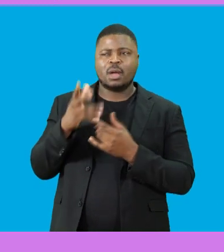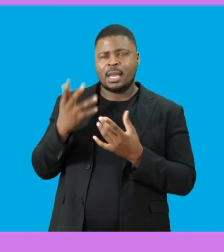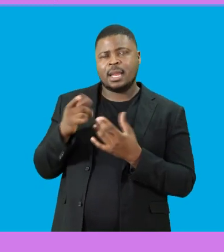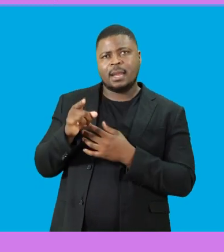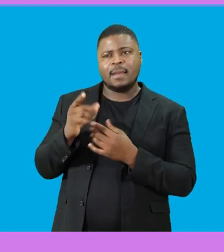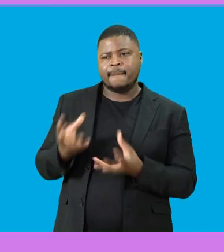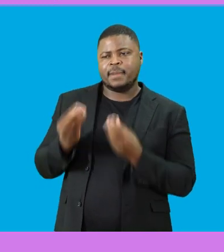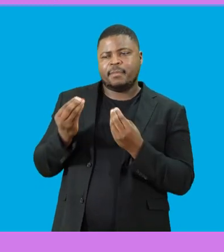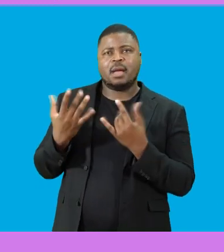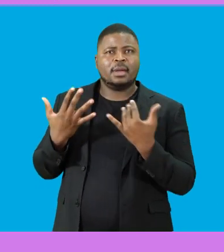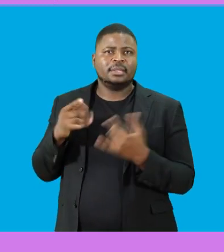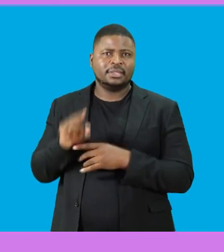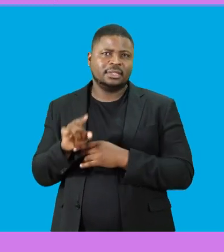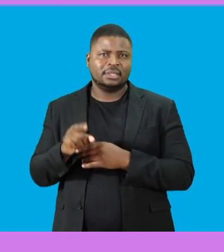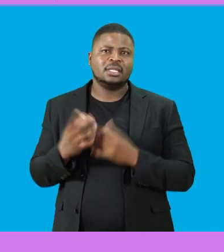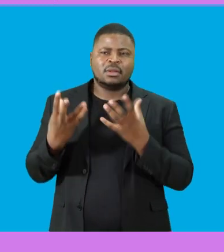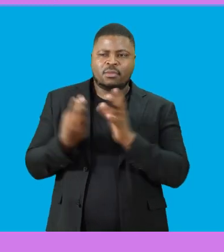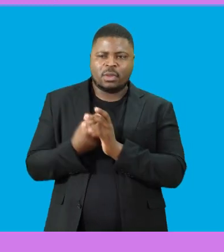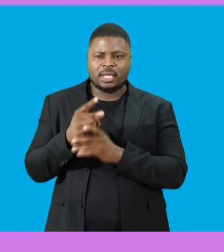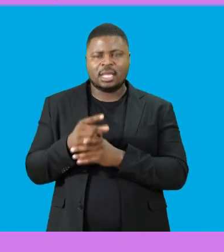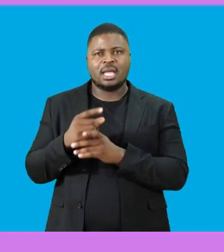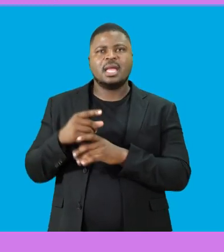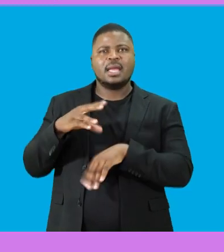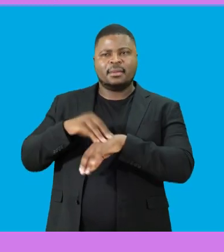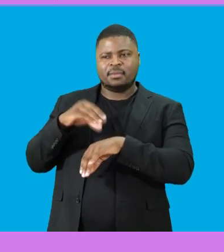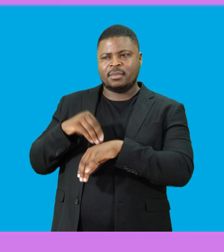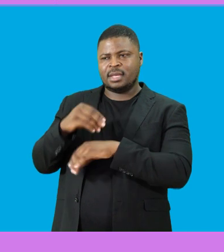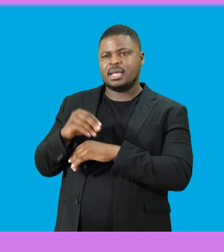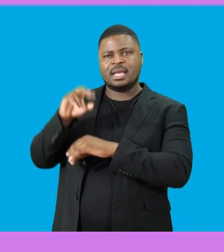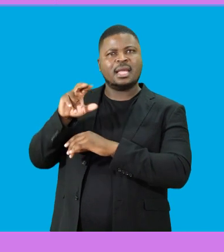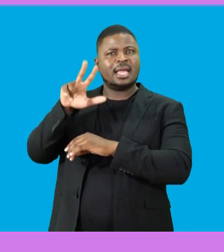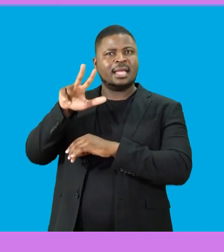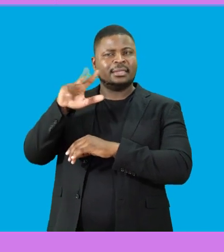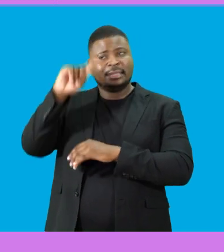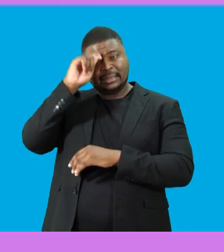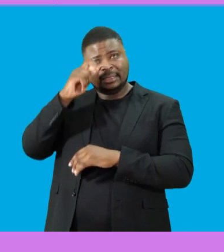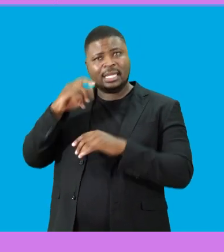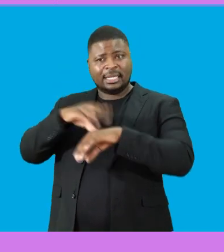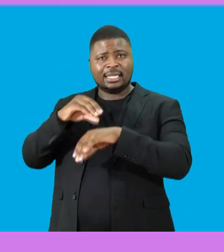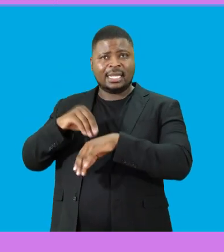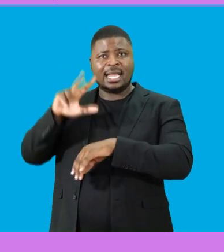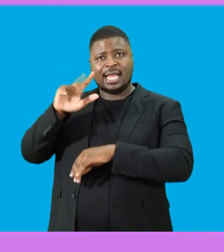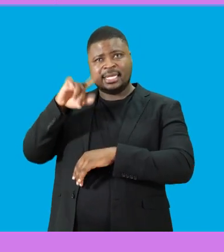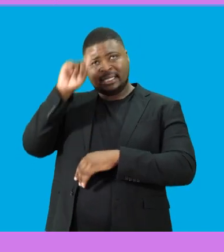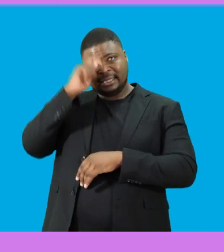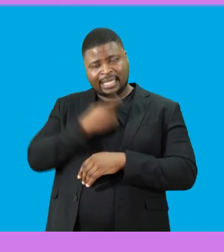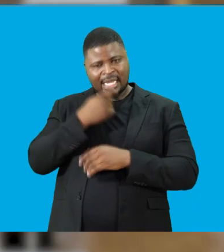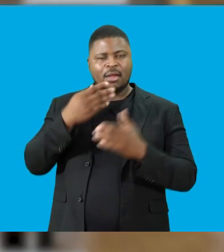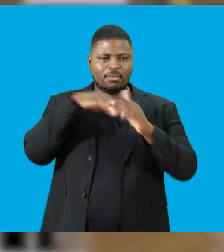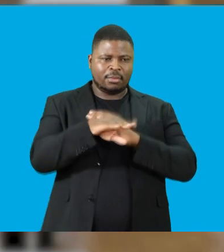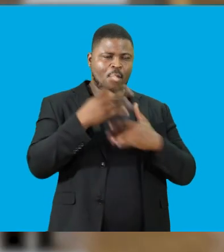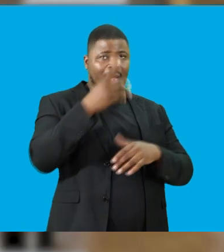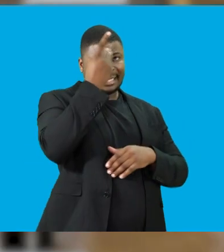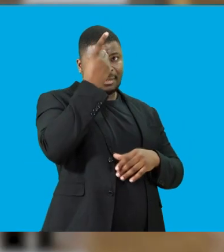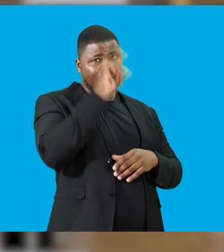him and his 8-year-old son to travel to Durban from Johannesburg? Now, before you analyze